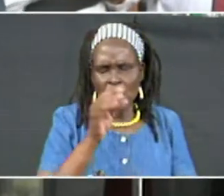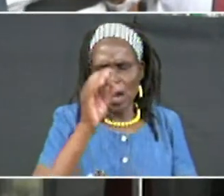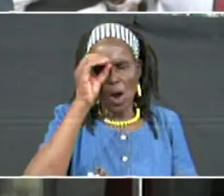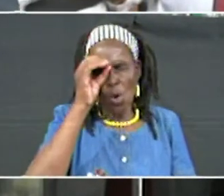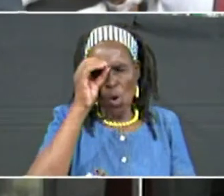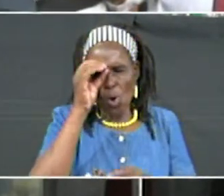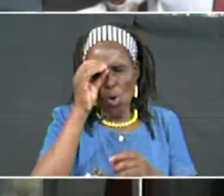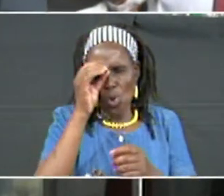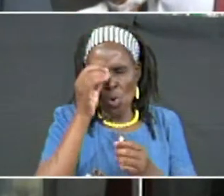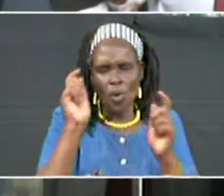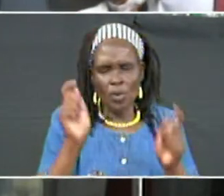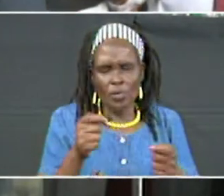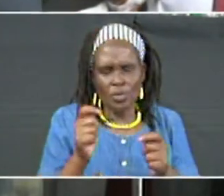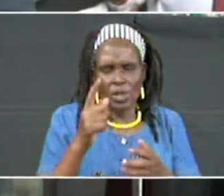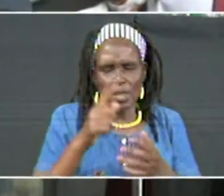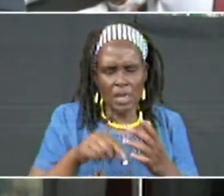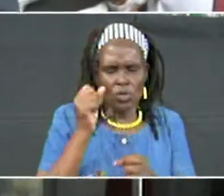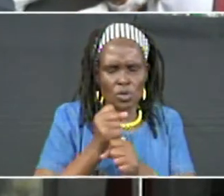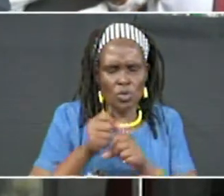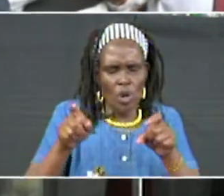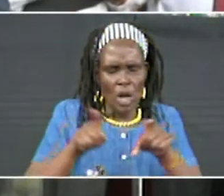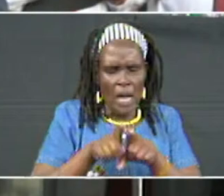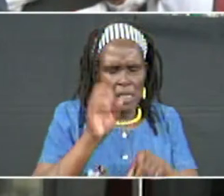we do as a church, O God.